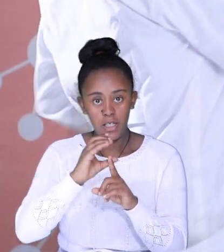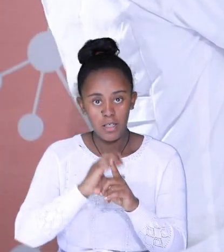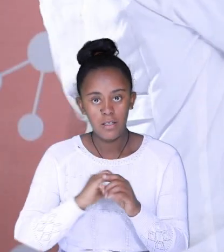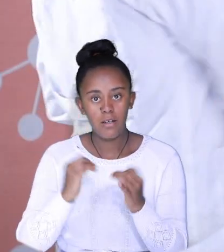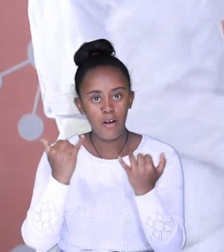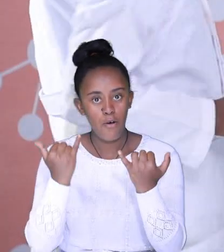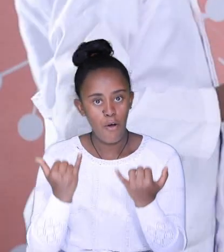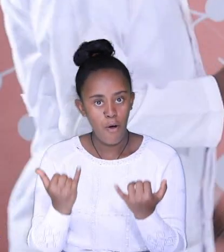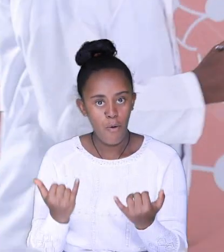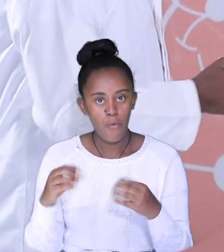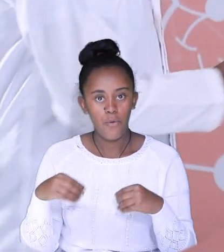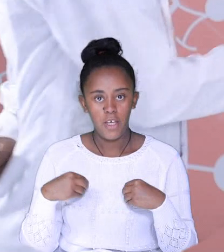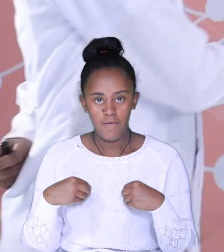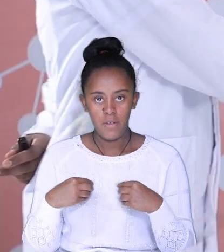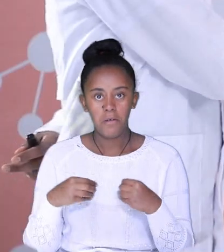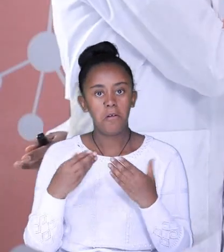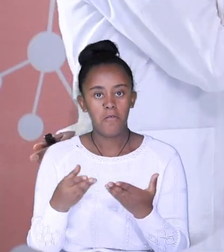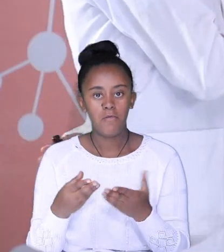Now given